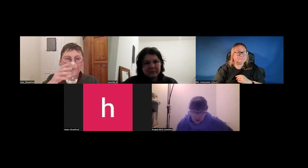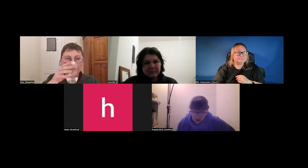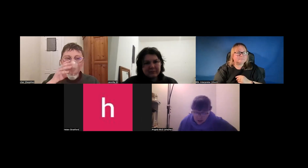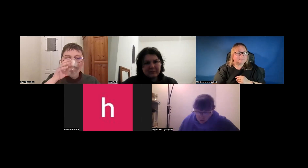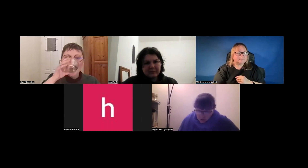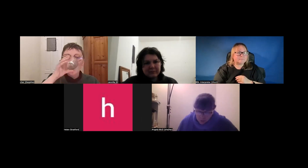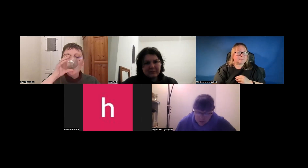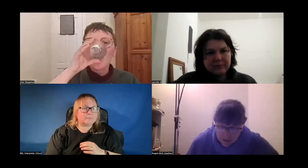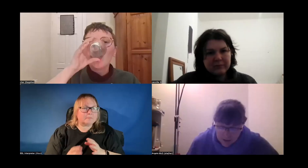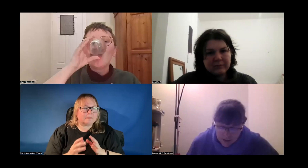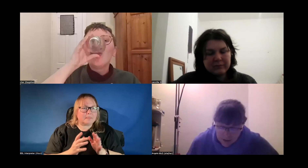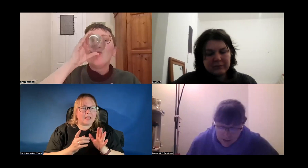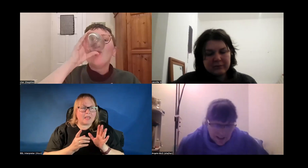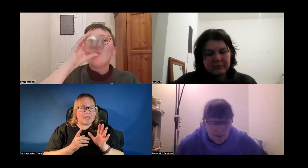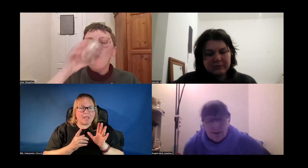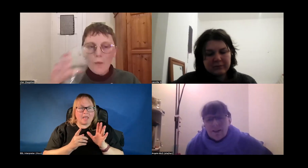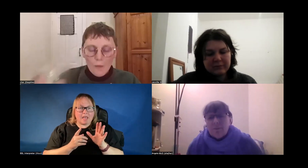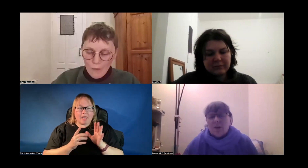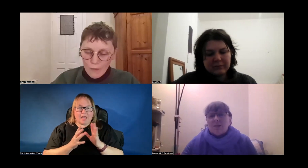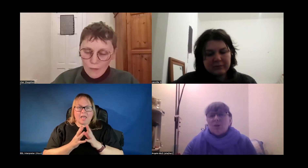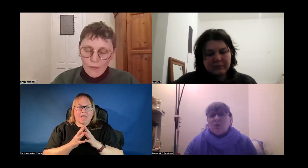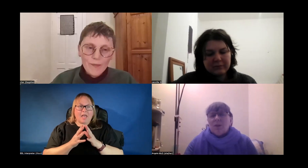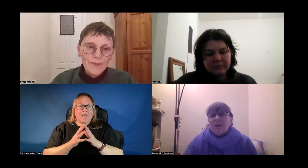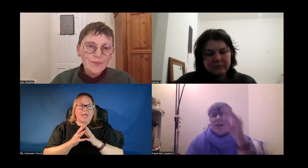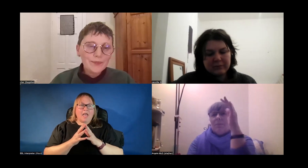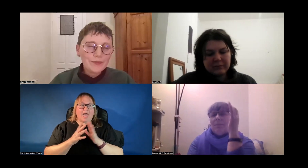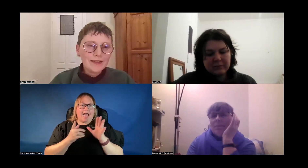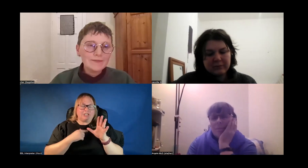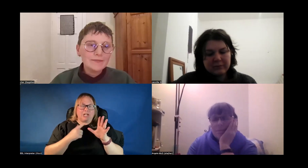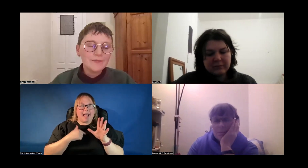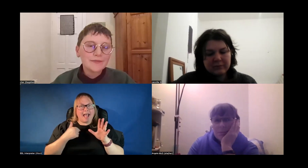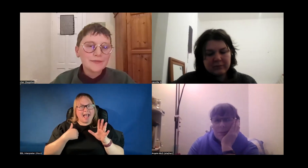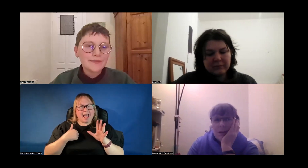So I struggled with this a little bit. It's sort of very